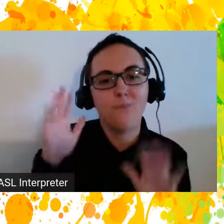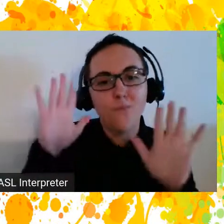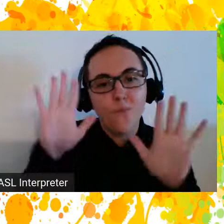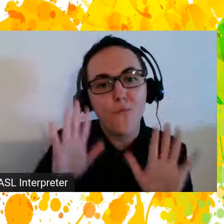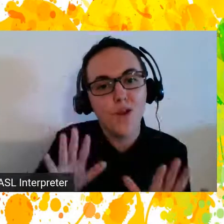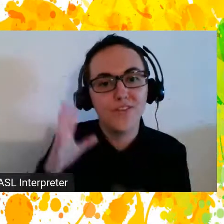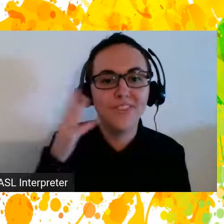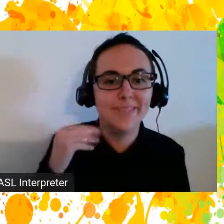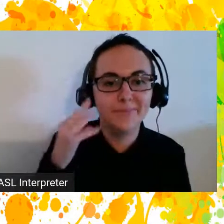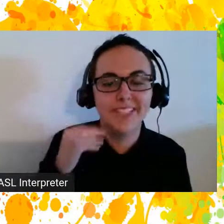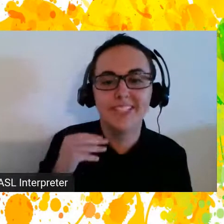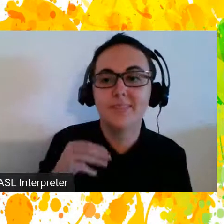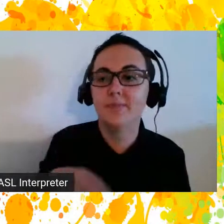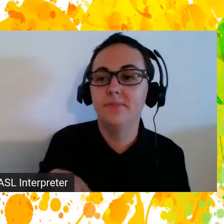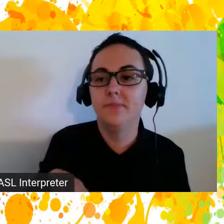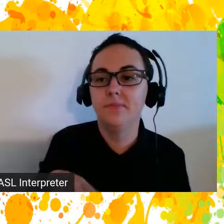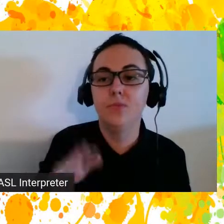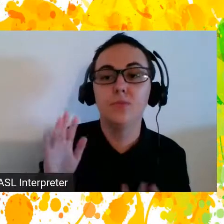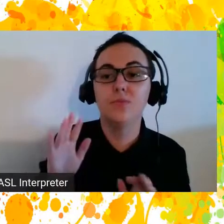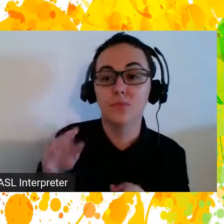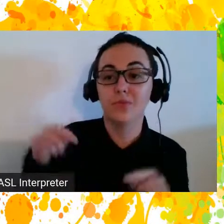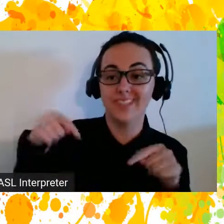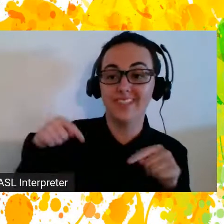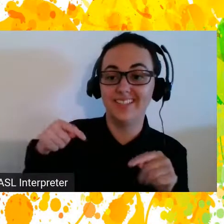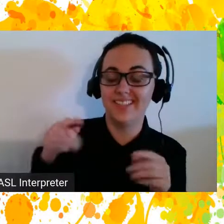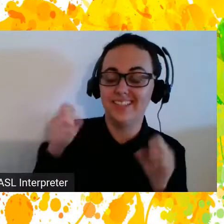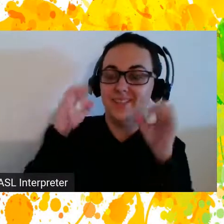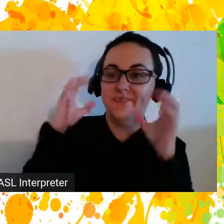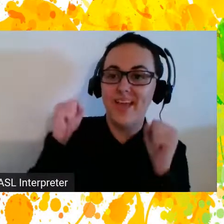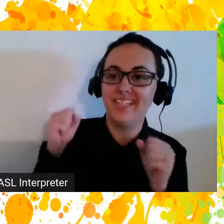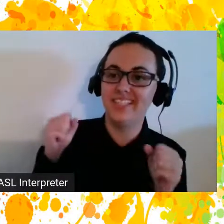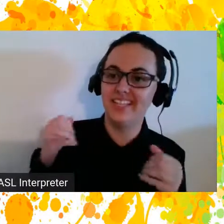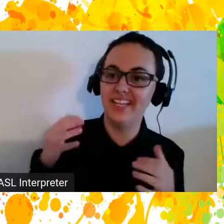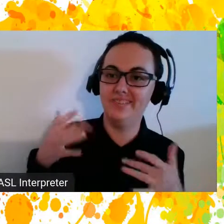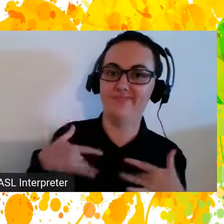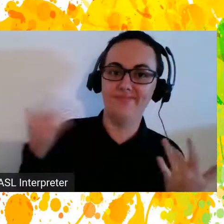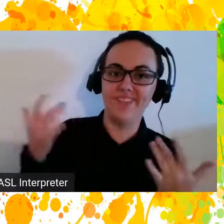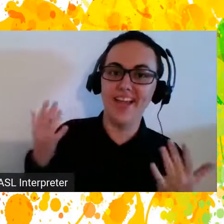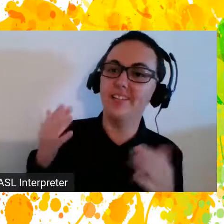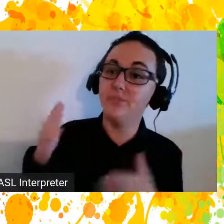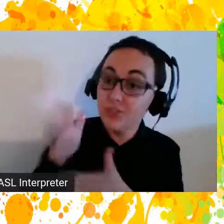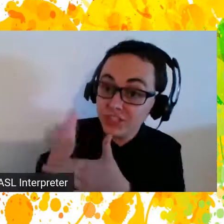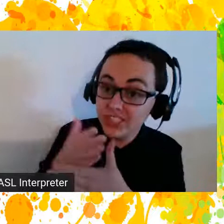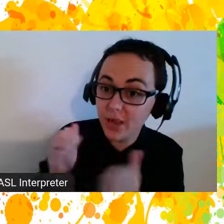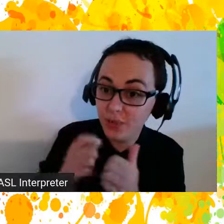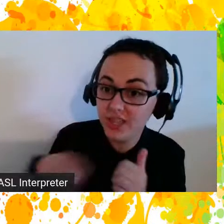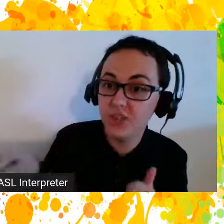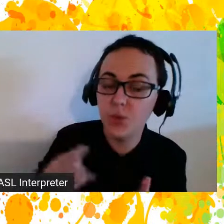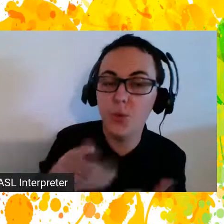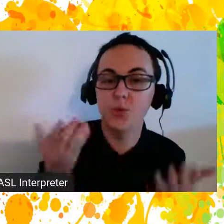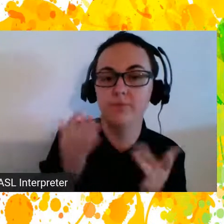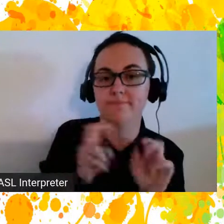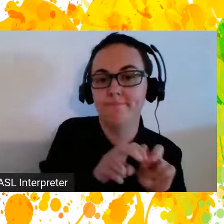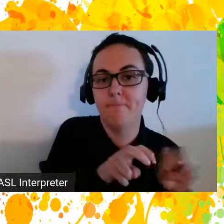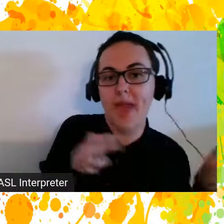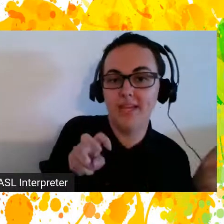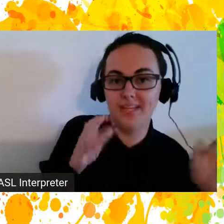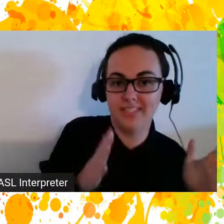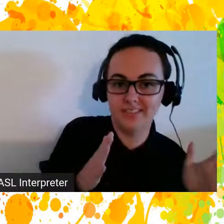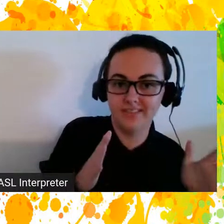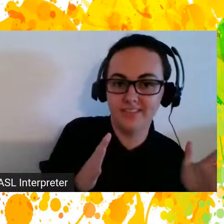us, share with you our other panelists, and I guess we'll be seeing them shortly.